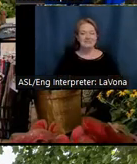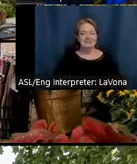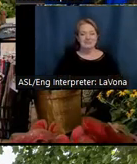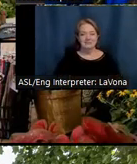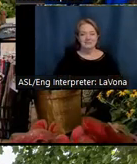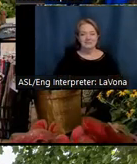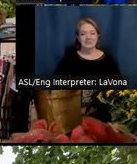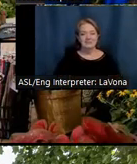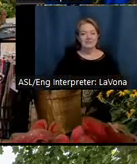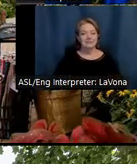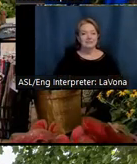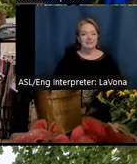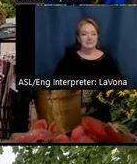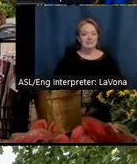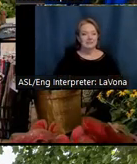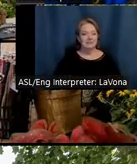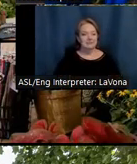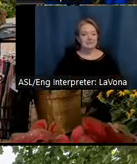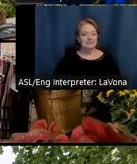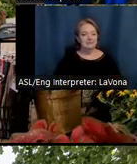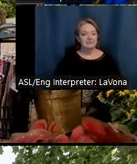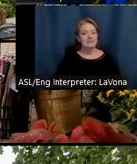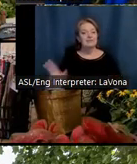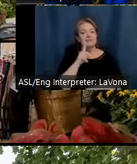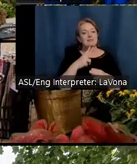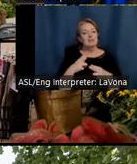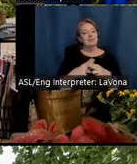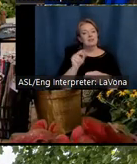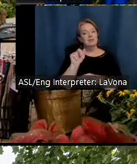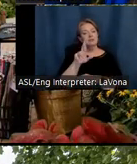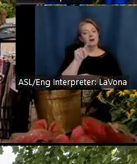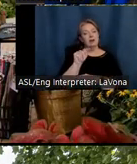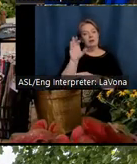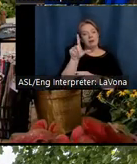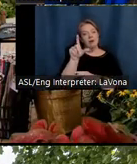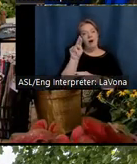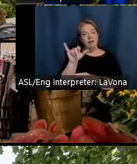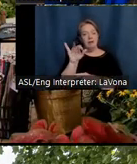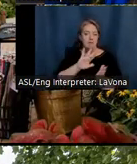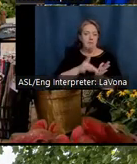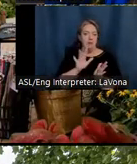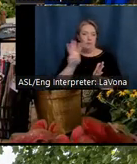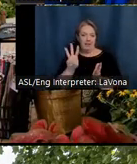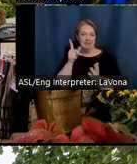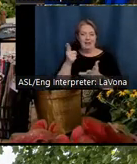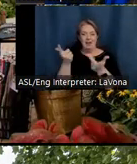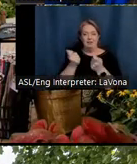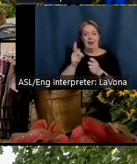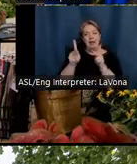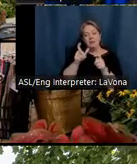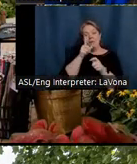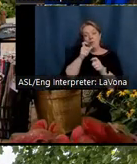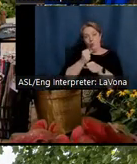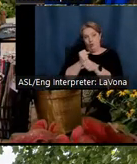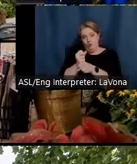art colony of the Midwest, Nashville attracts those who create art and those who also collect it. Shopping downtown